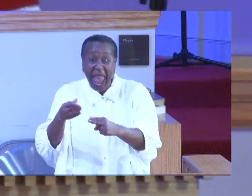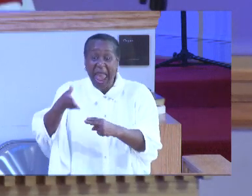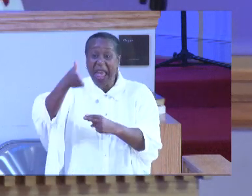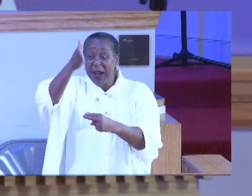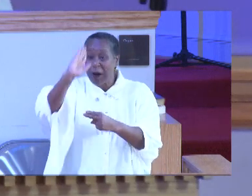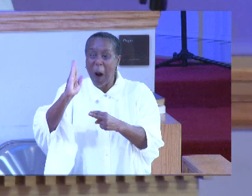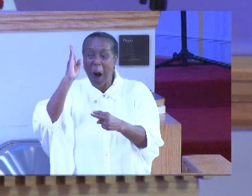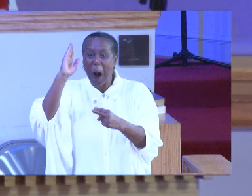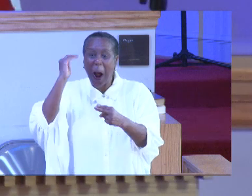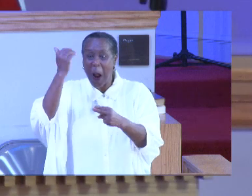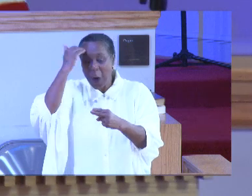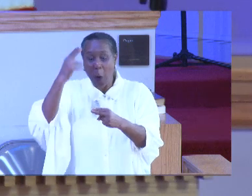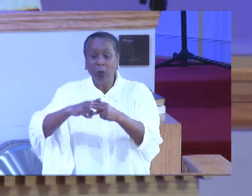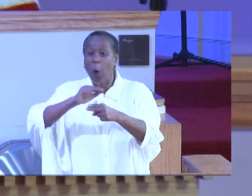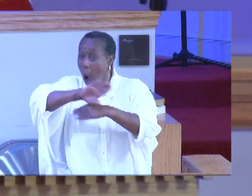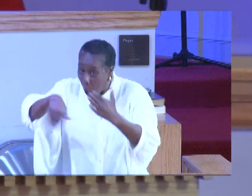nickname.